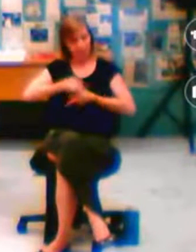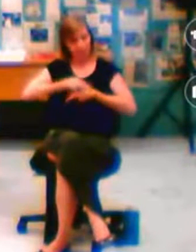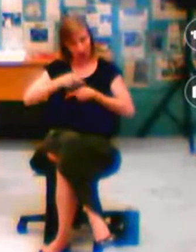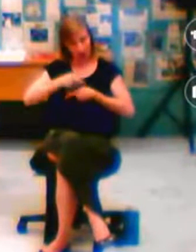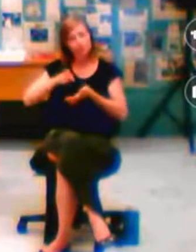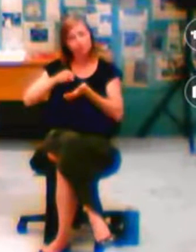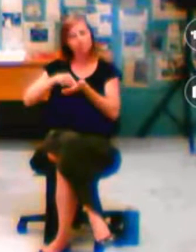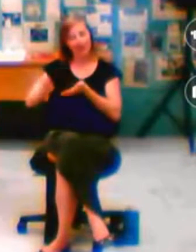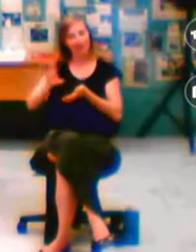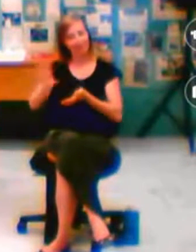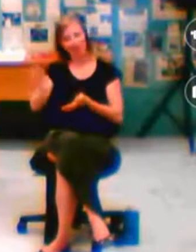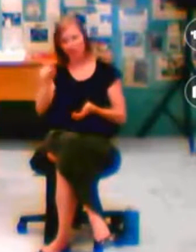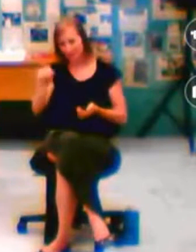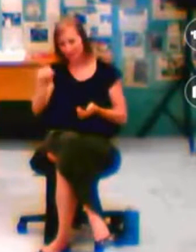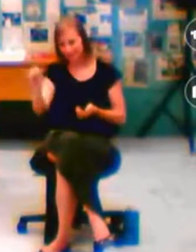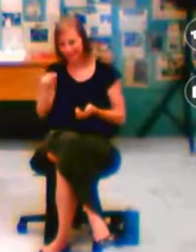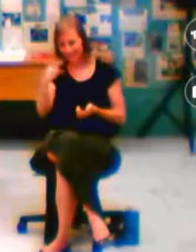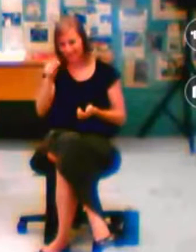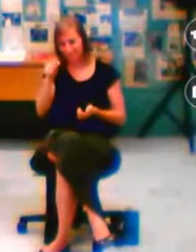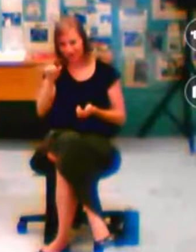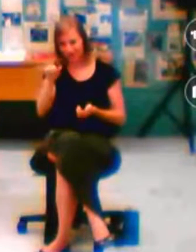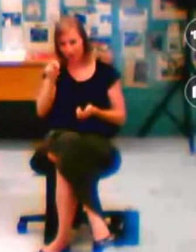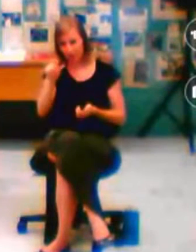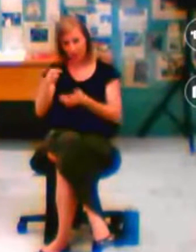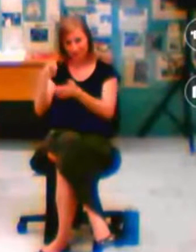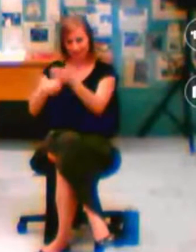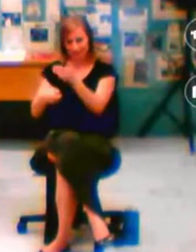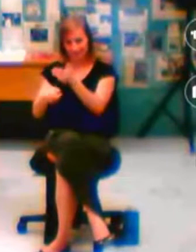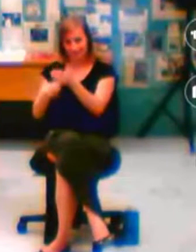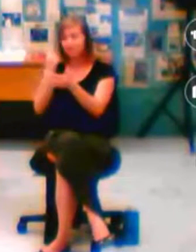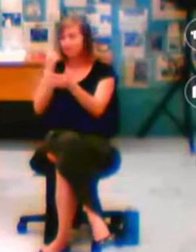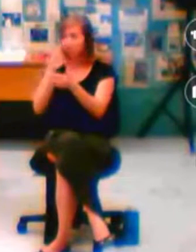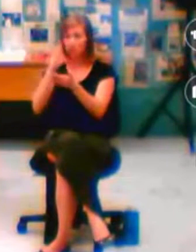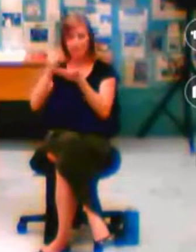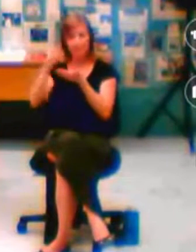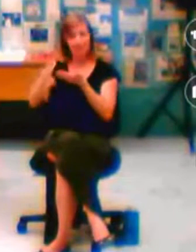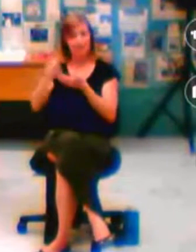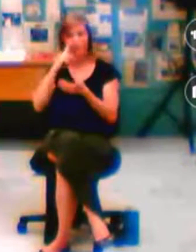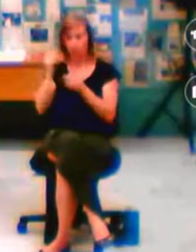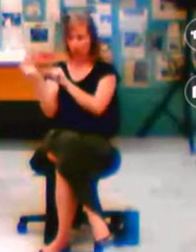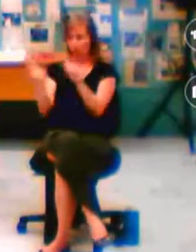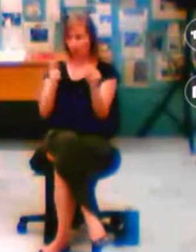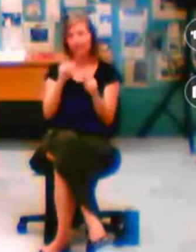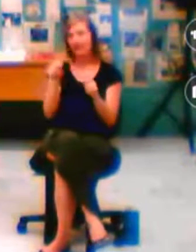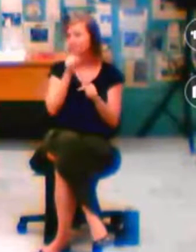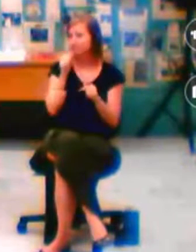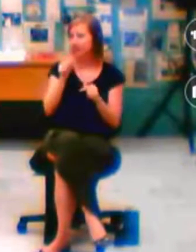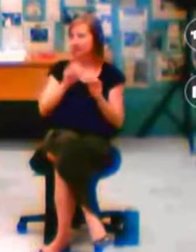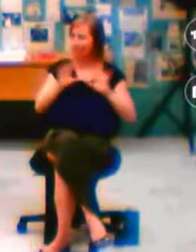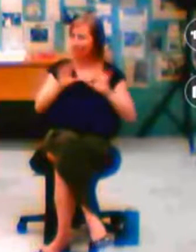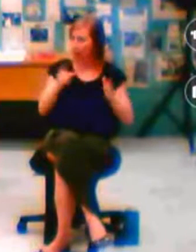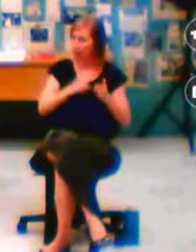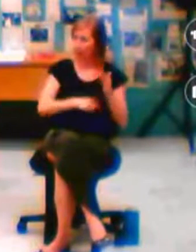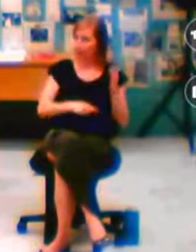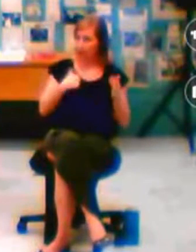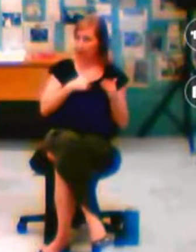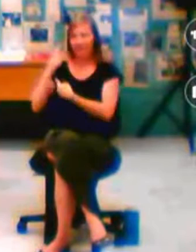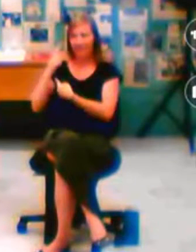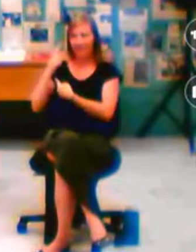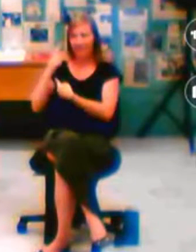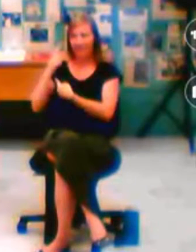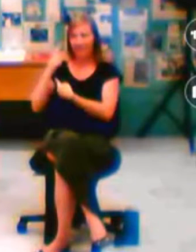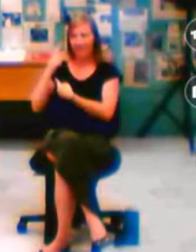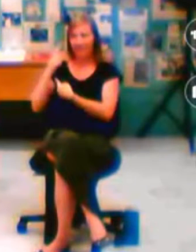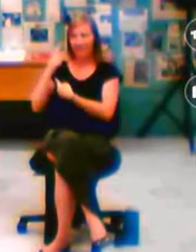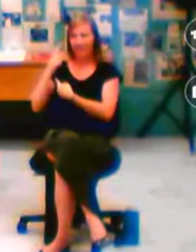these taxes from somewhere. So if you're in CDAS and you're hiring somebody to do home care, you're going to have to pay that 10% payroll